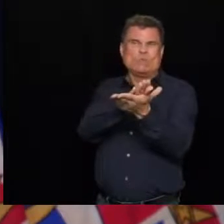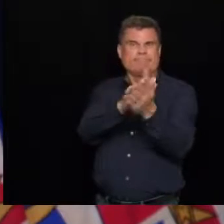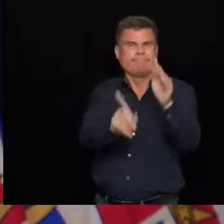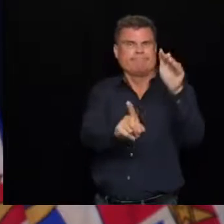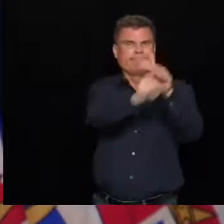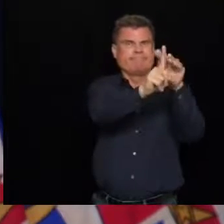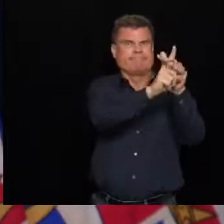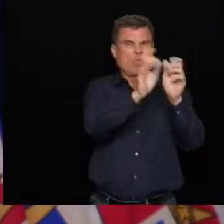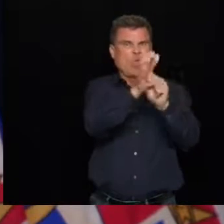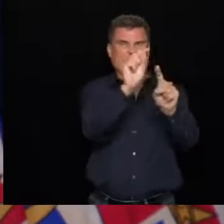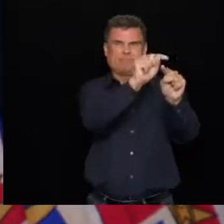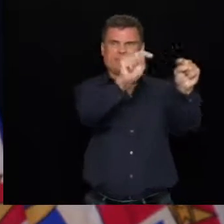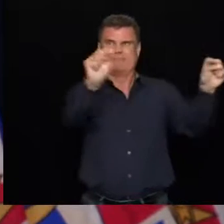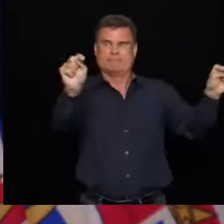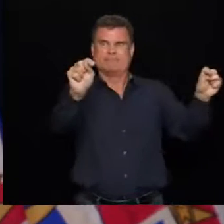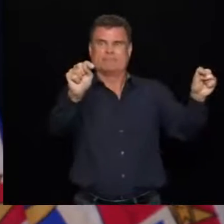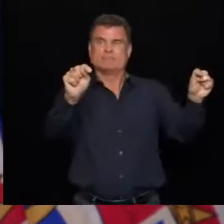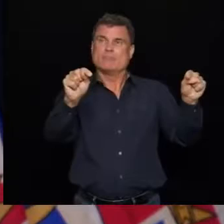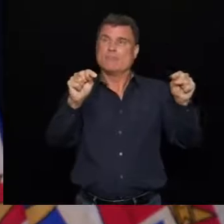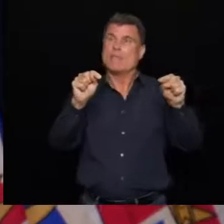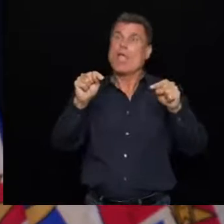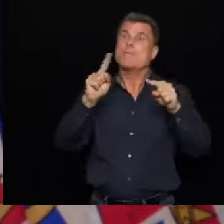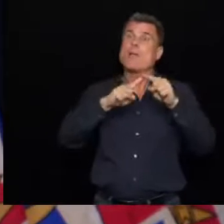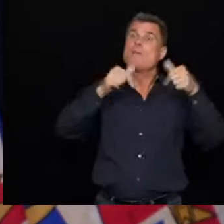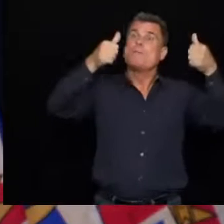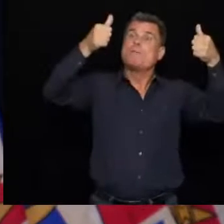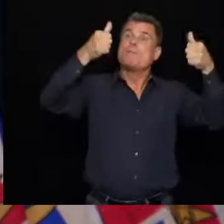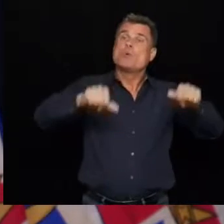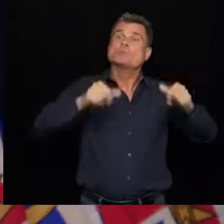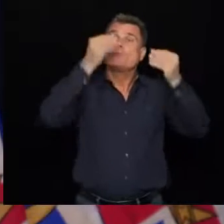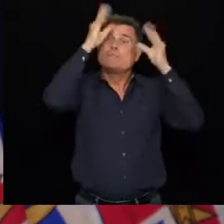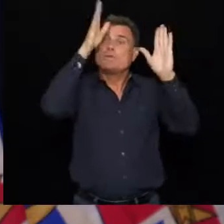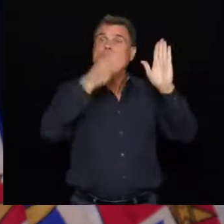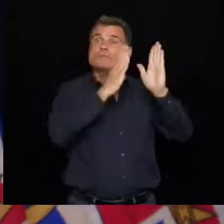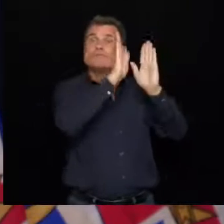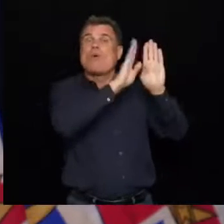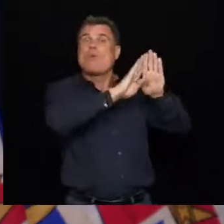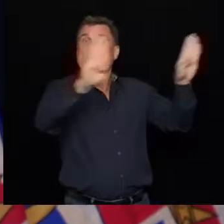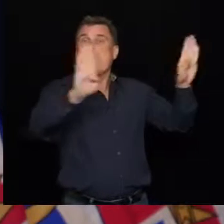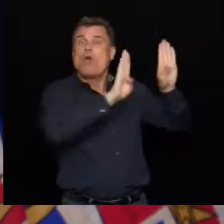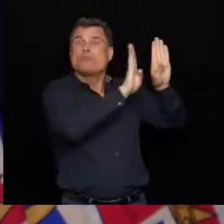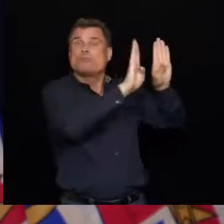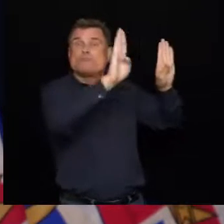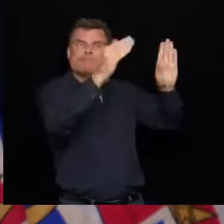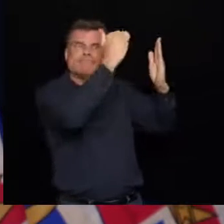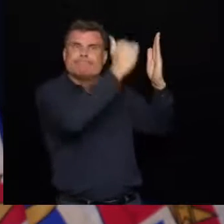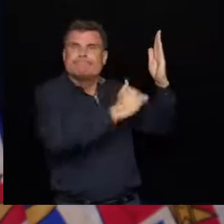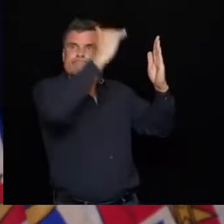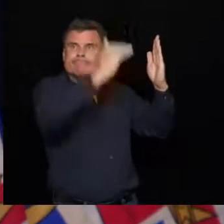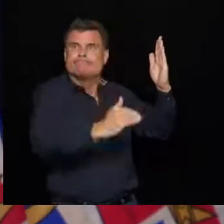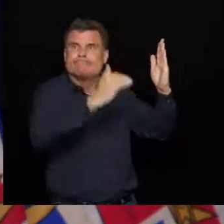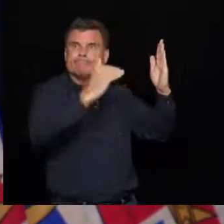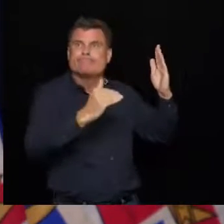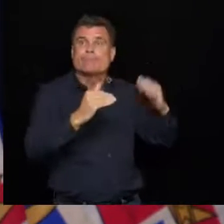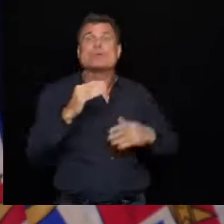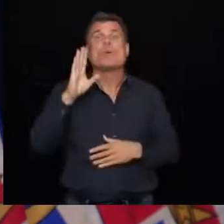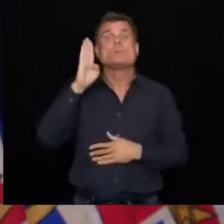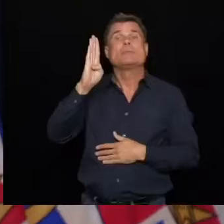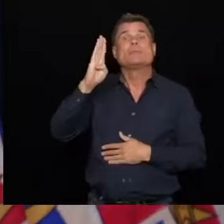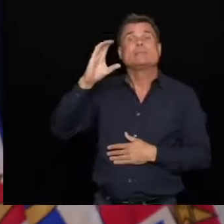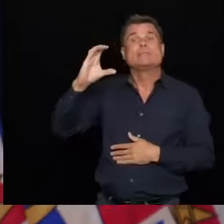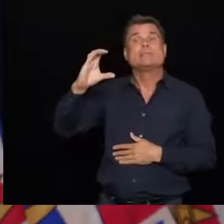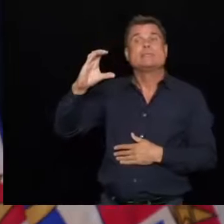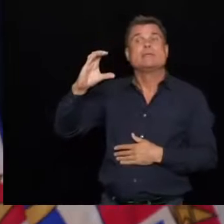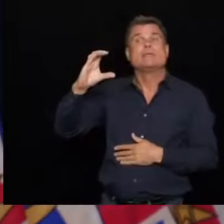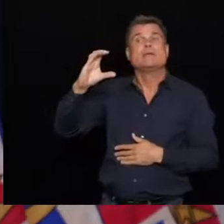listings for that. Again, it's about VCH that has not been listing